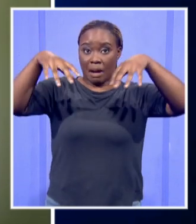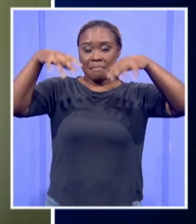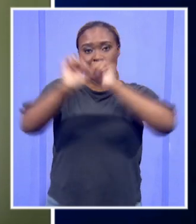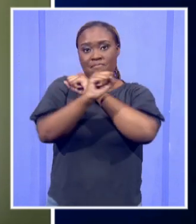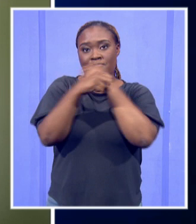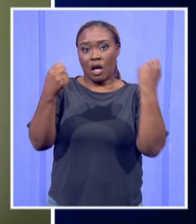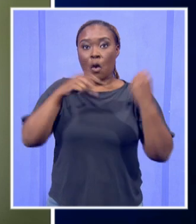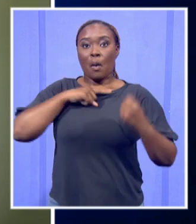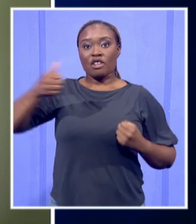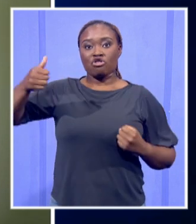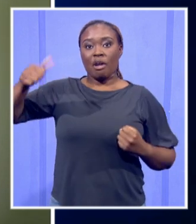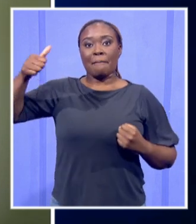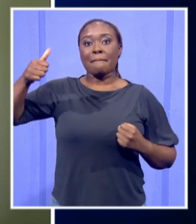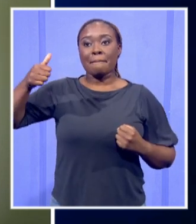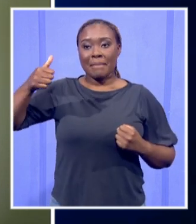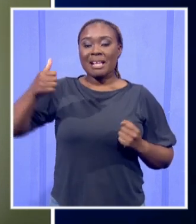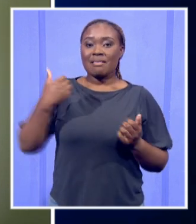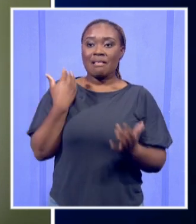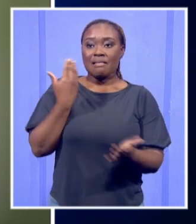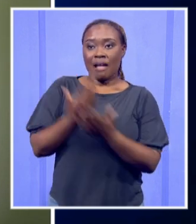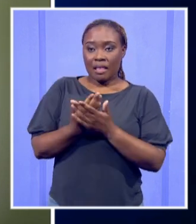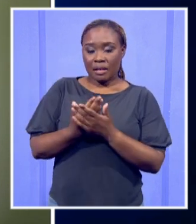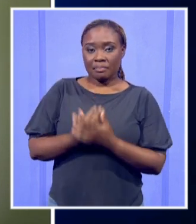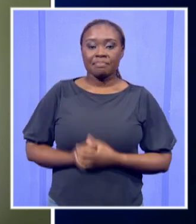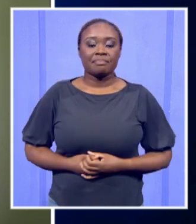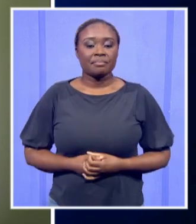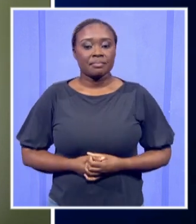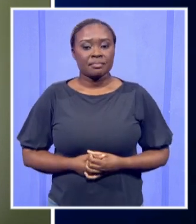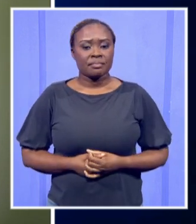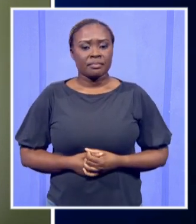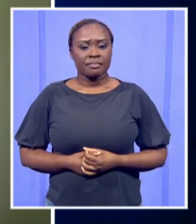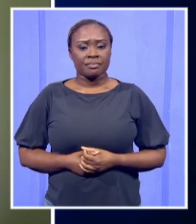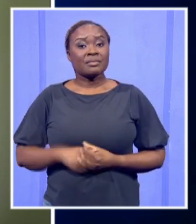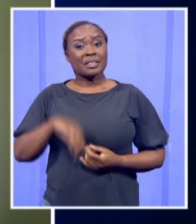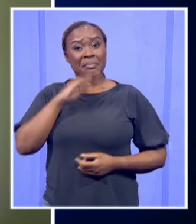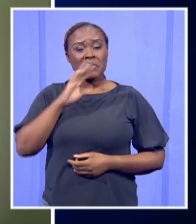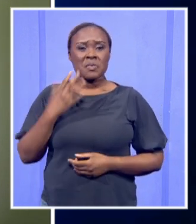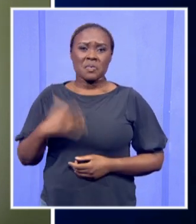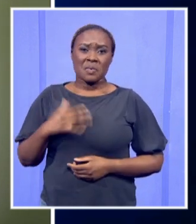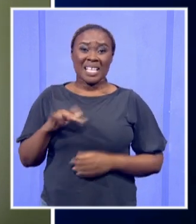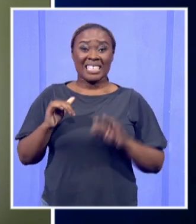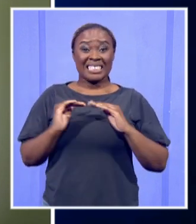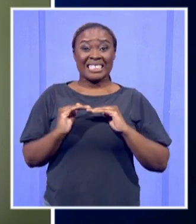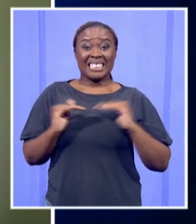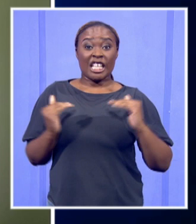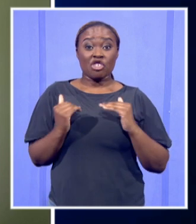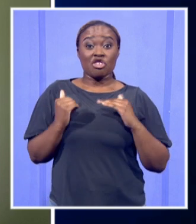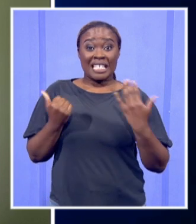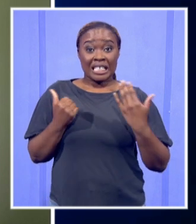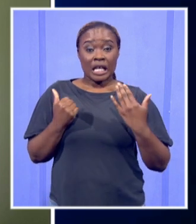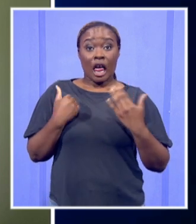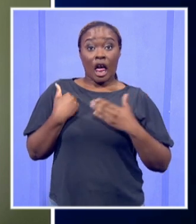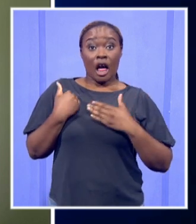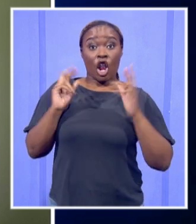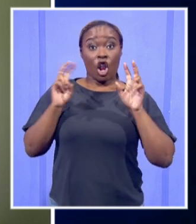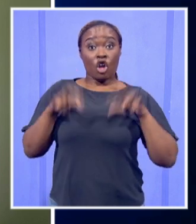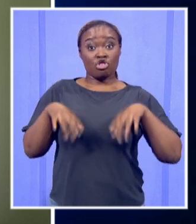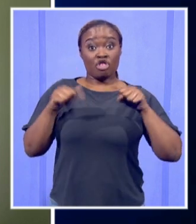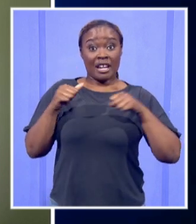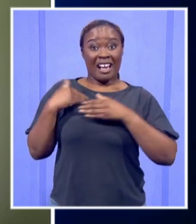trip outs. Yeah. And so the number of problems after load shedding